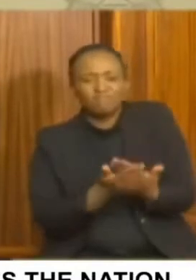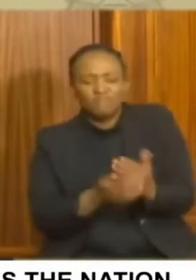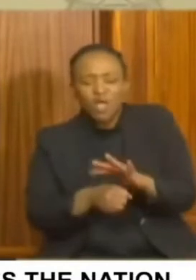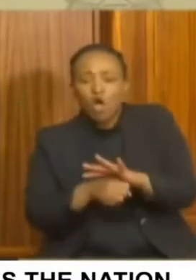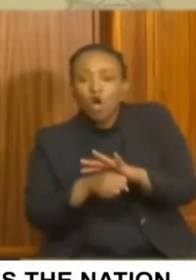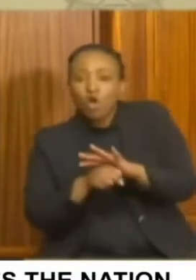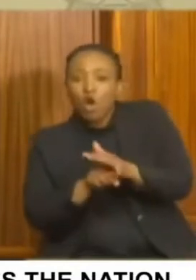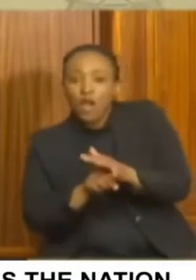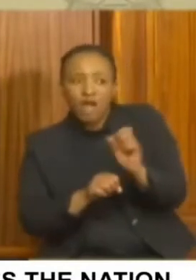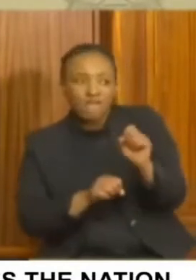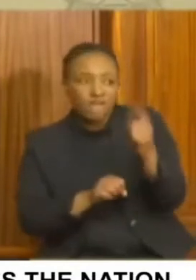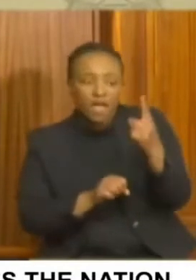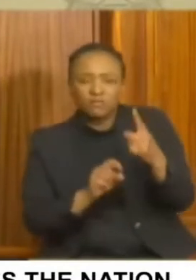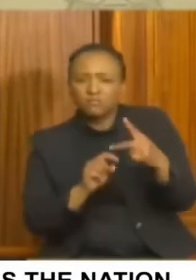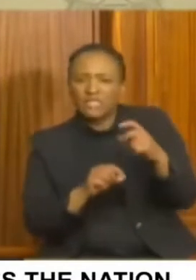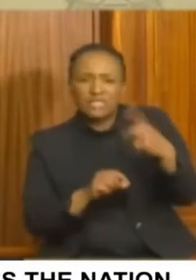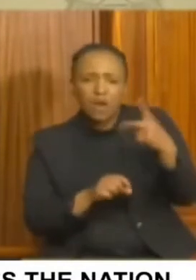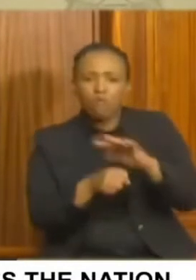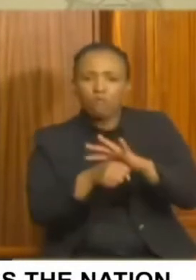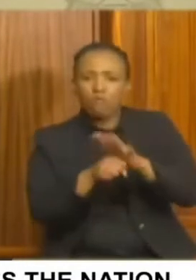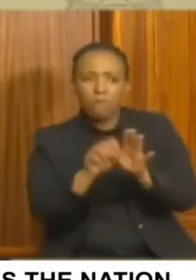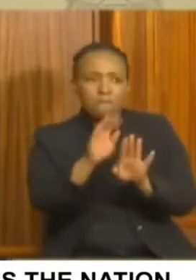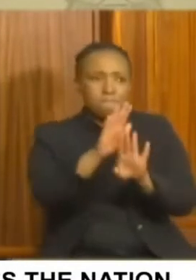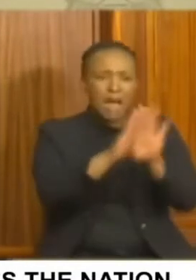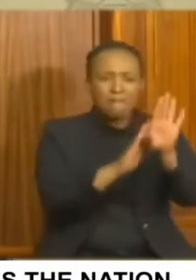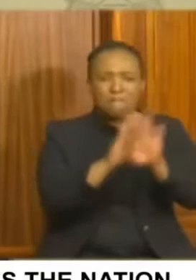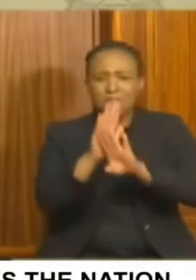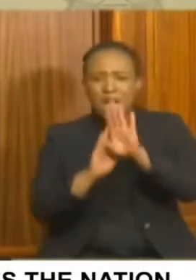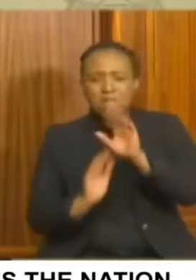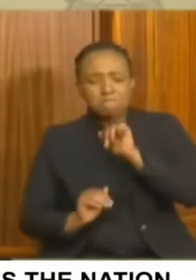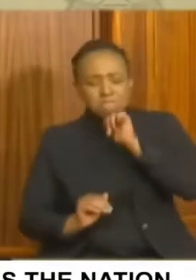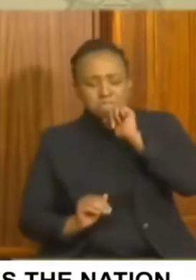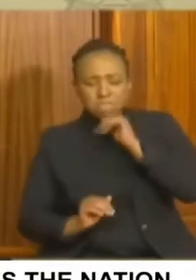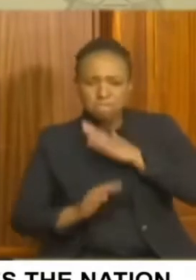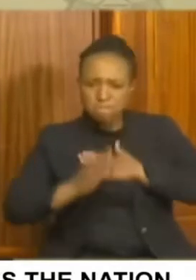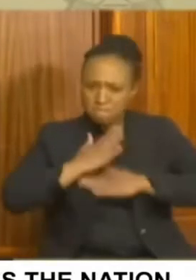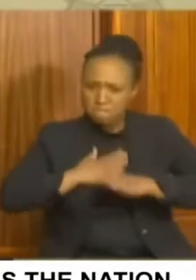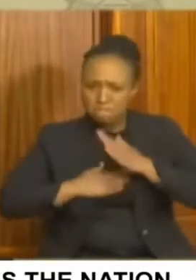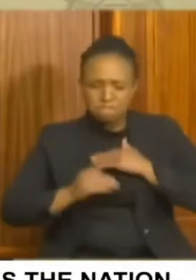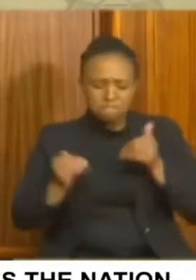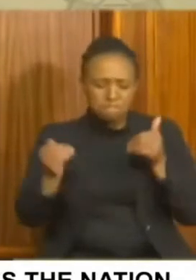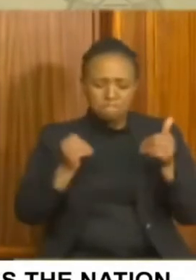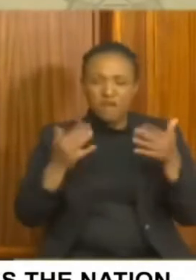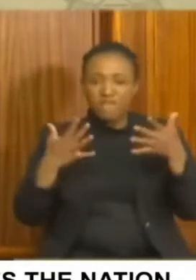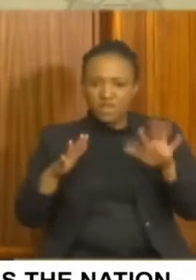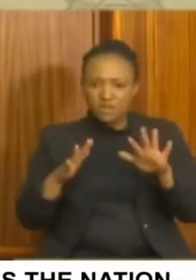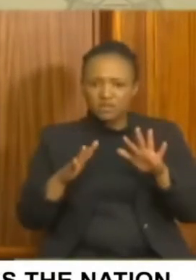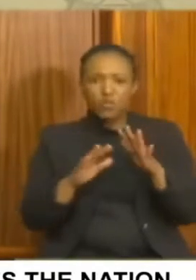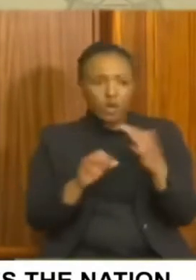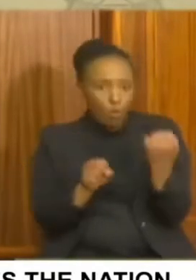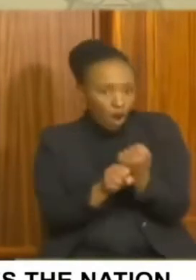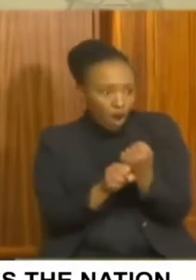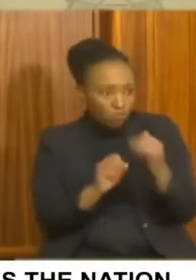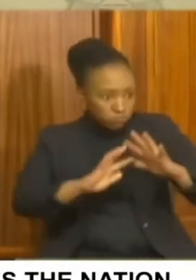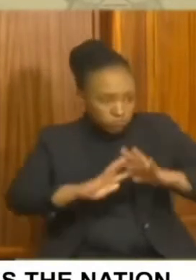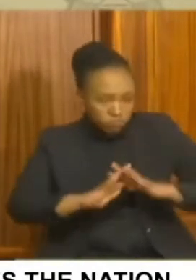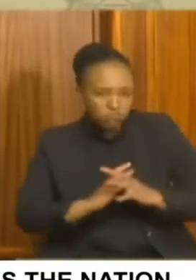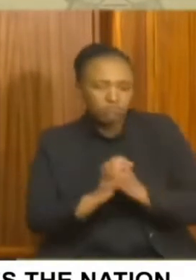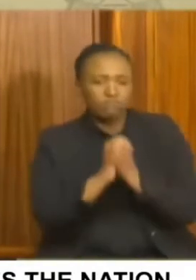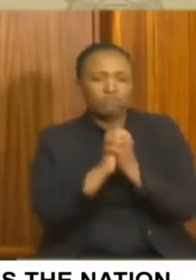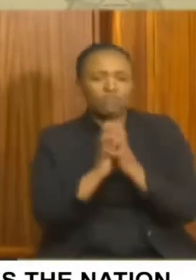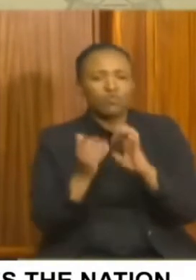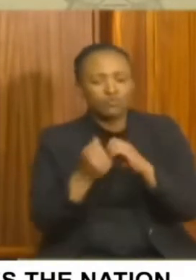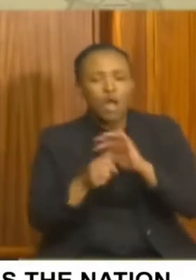waves of infection. So you claim. But working together, we have brought down infections. Hey, Taz